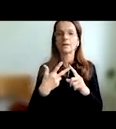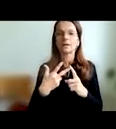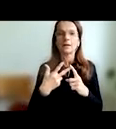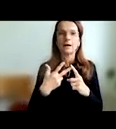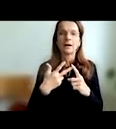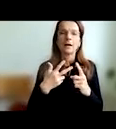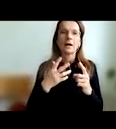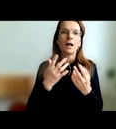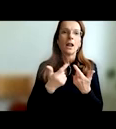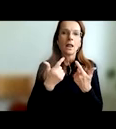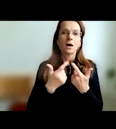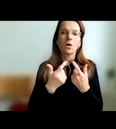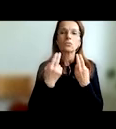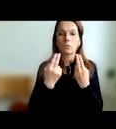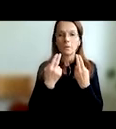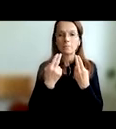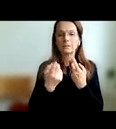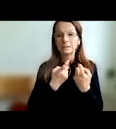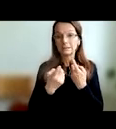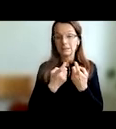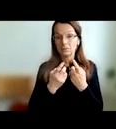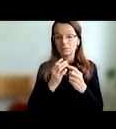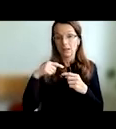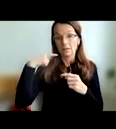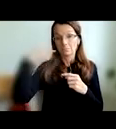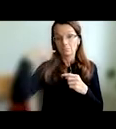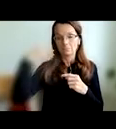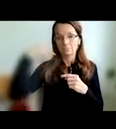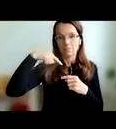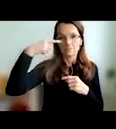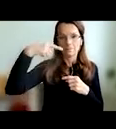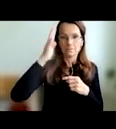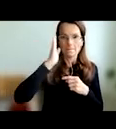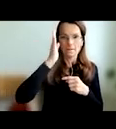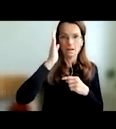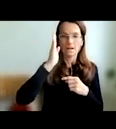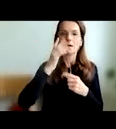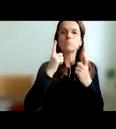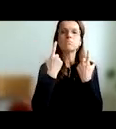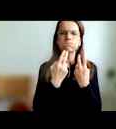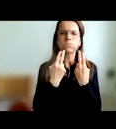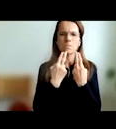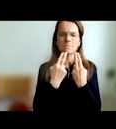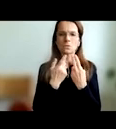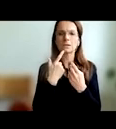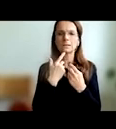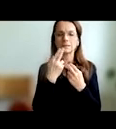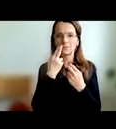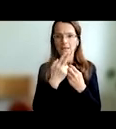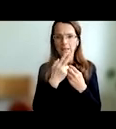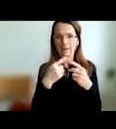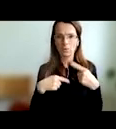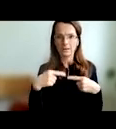and considering the challenges in the future, I think that